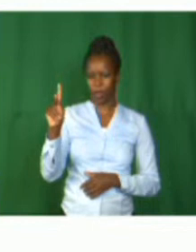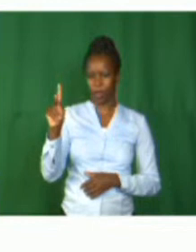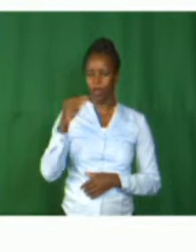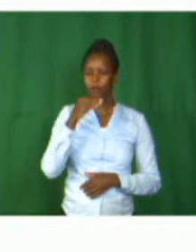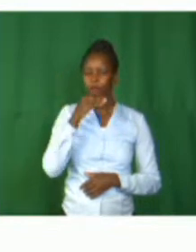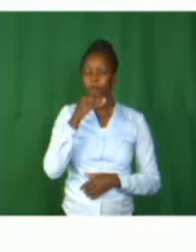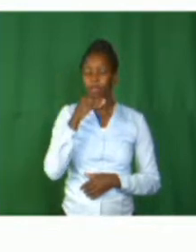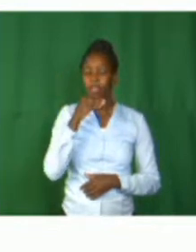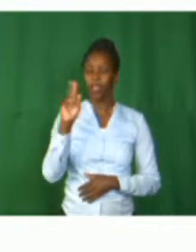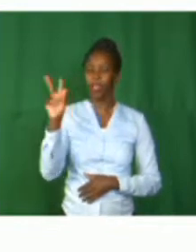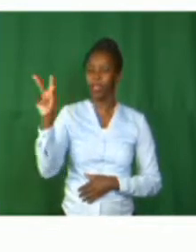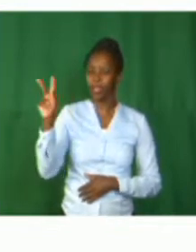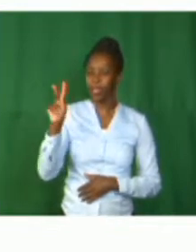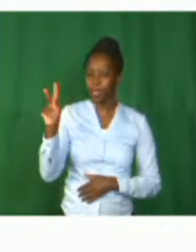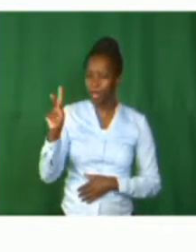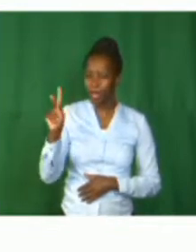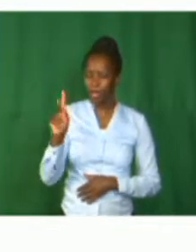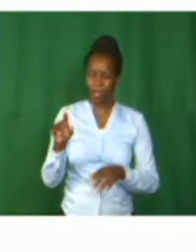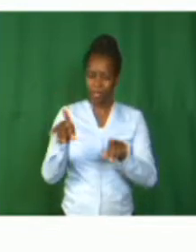as